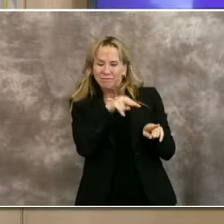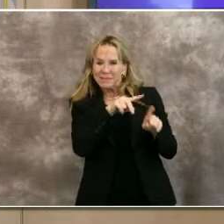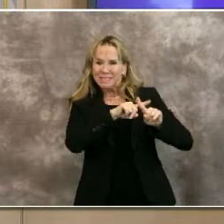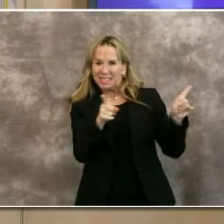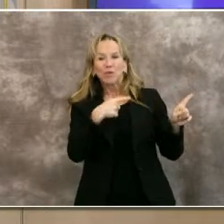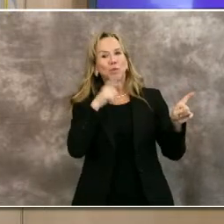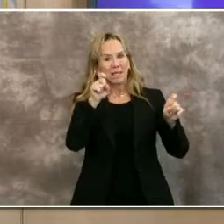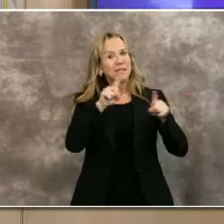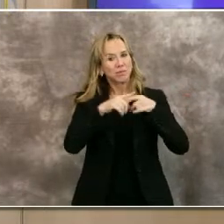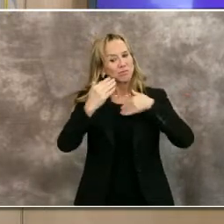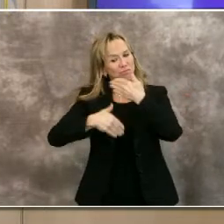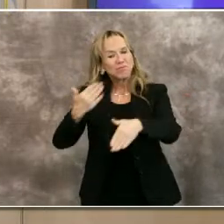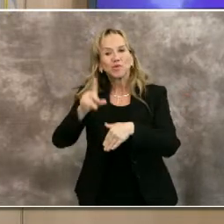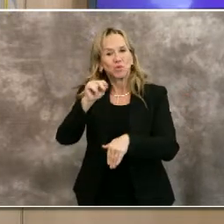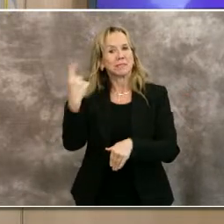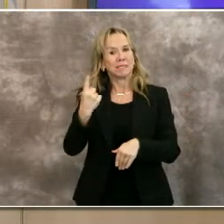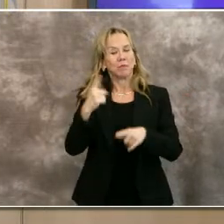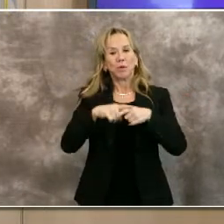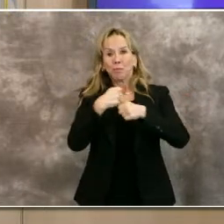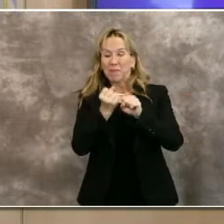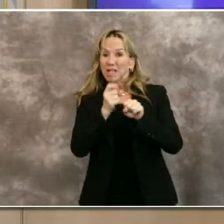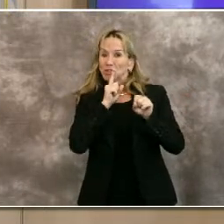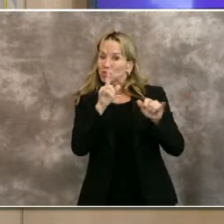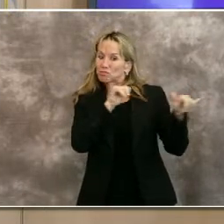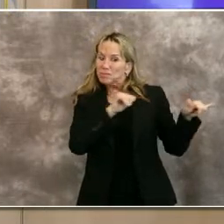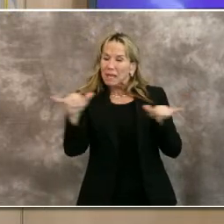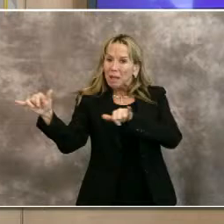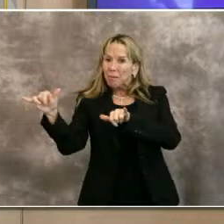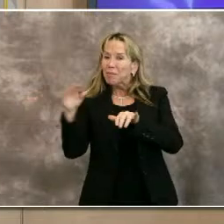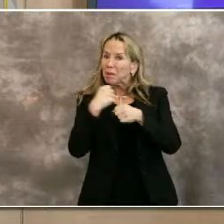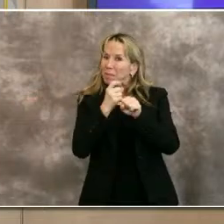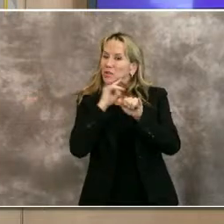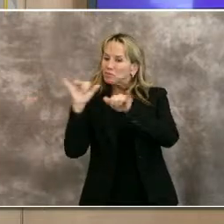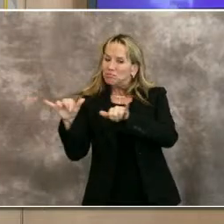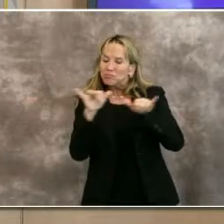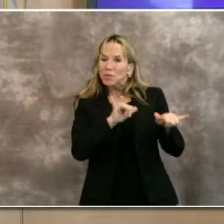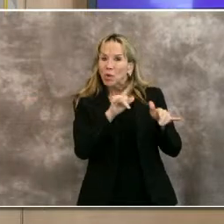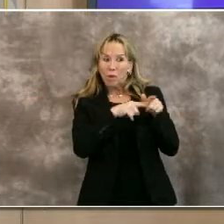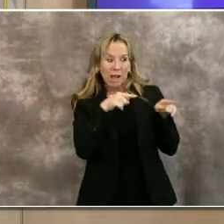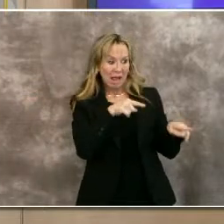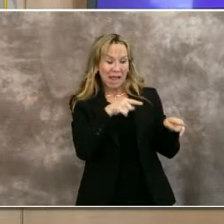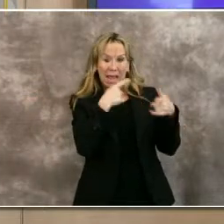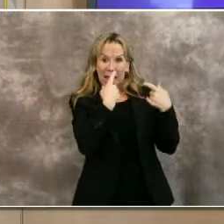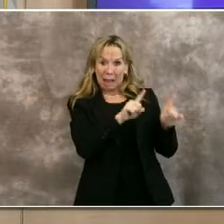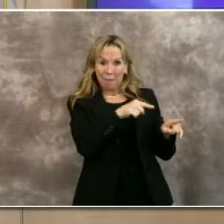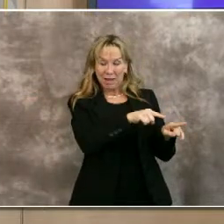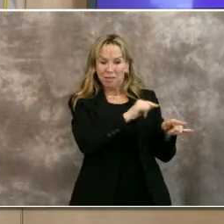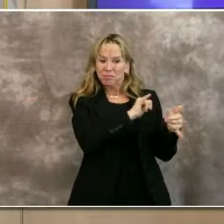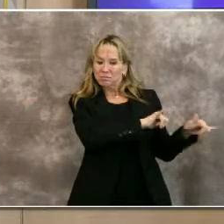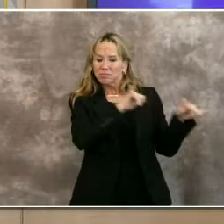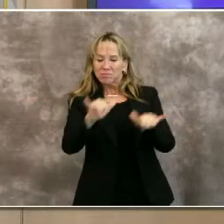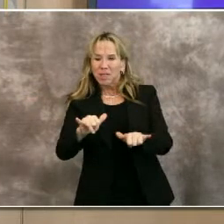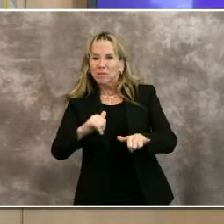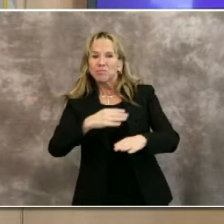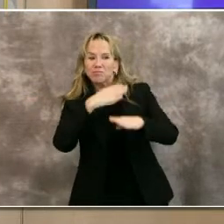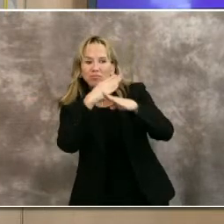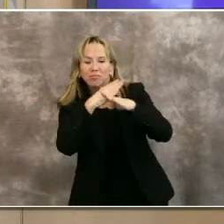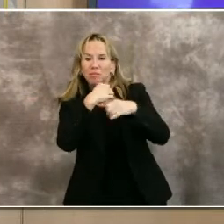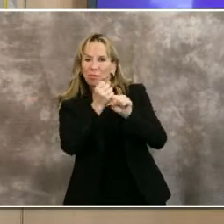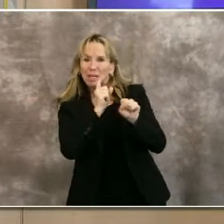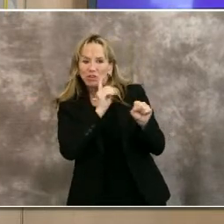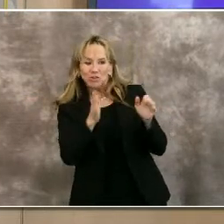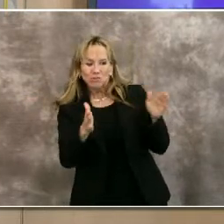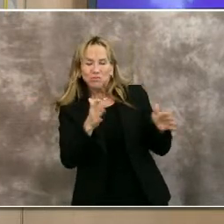we would take the appropriate action congruent and proportional to the trigger that was hit and the underlying assumptions of what led that trigger to